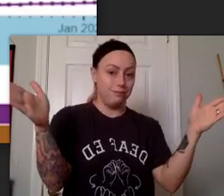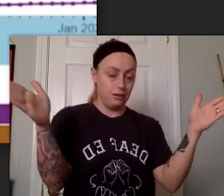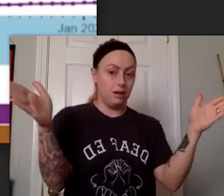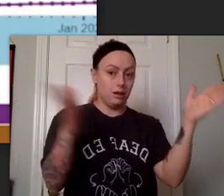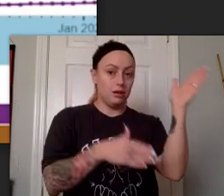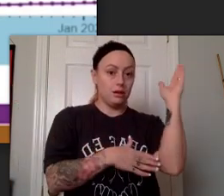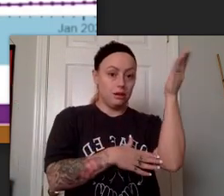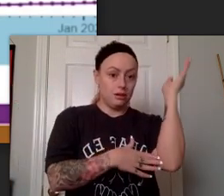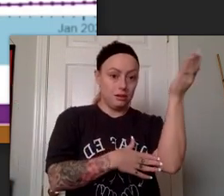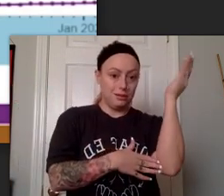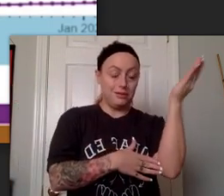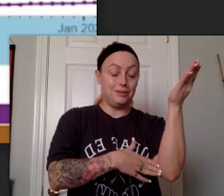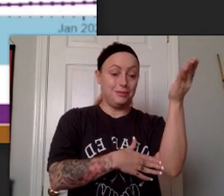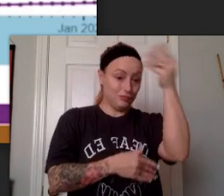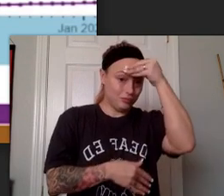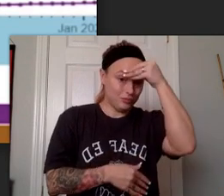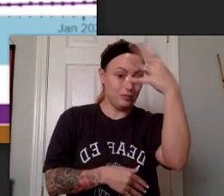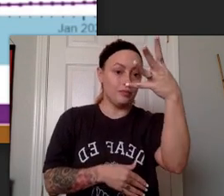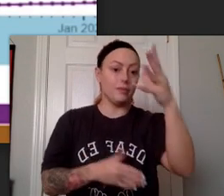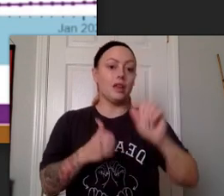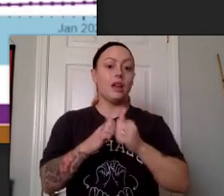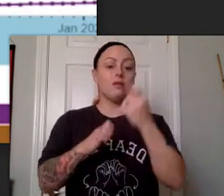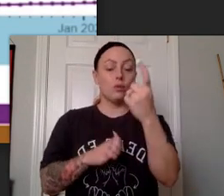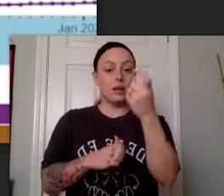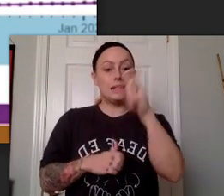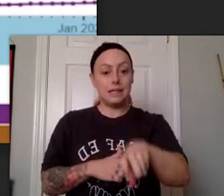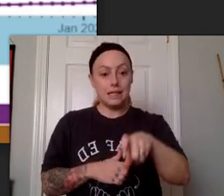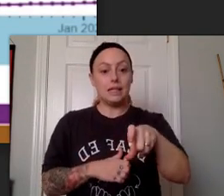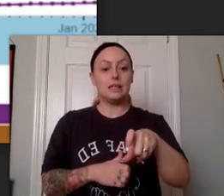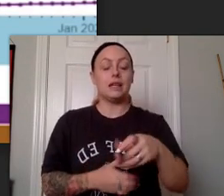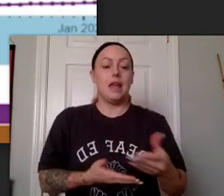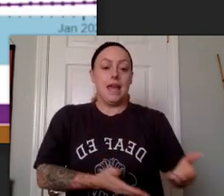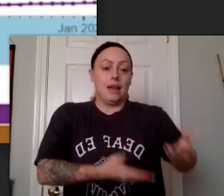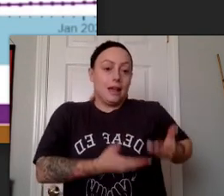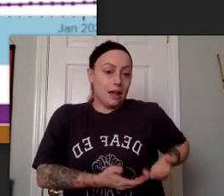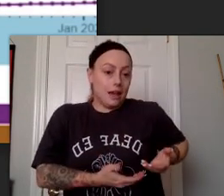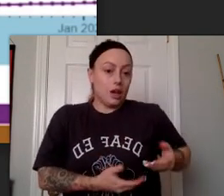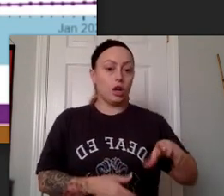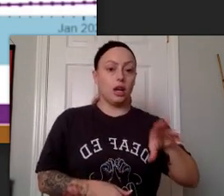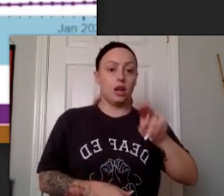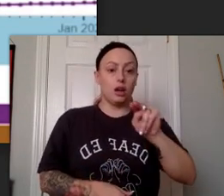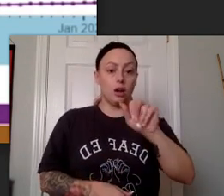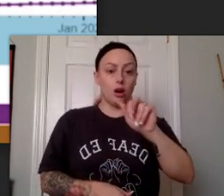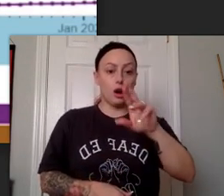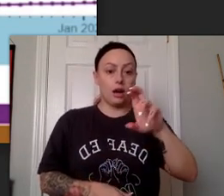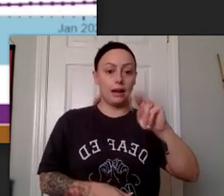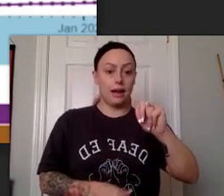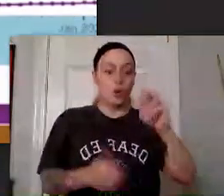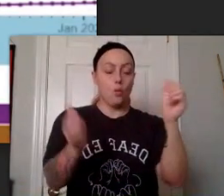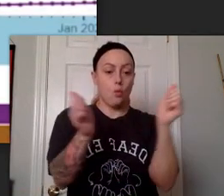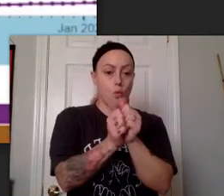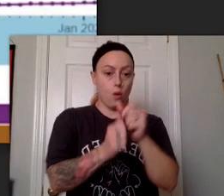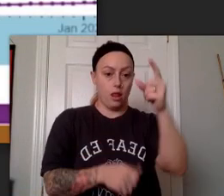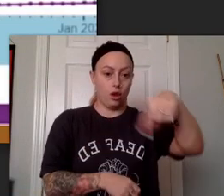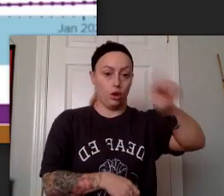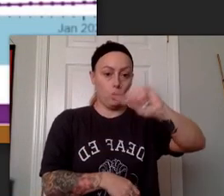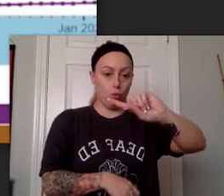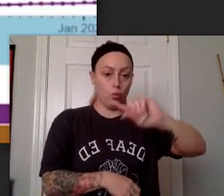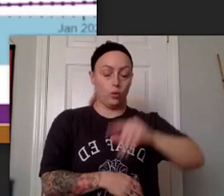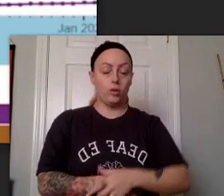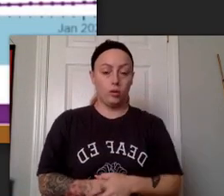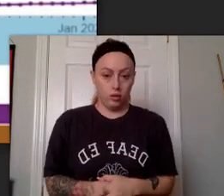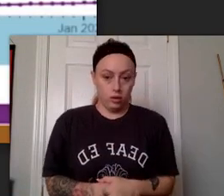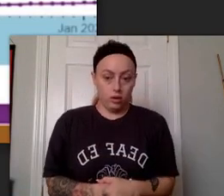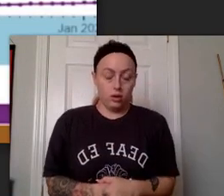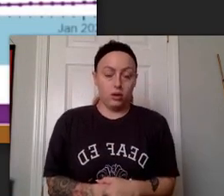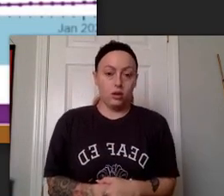will, to please everyone needs to be carrying Narcan on their person. Yes, thank you so much for that, Corrine. And yeah,